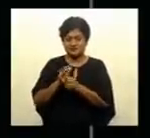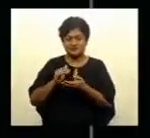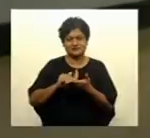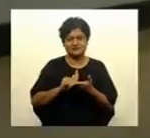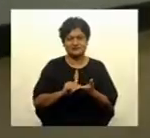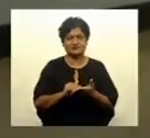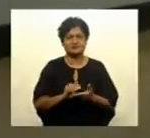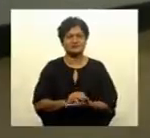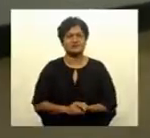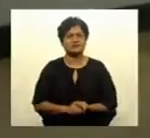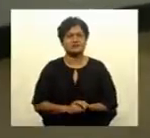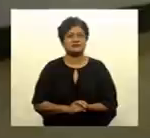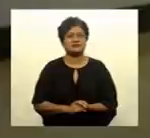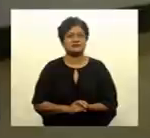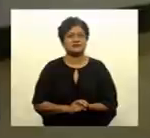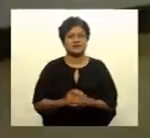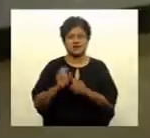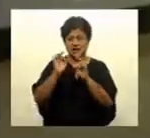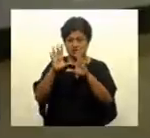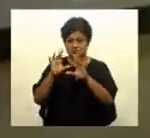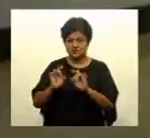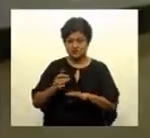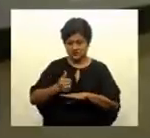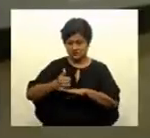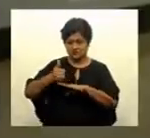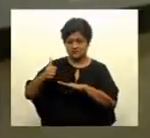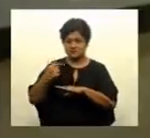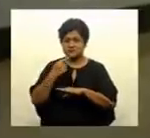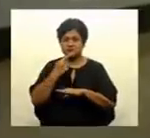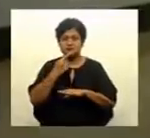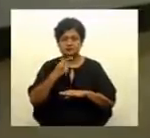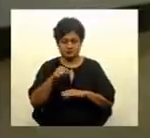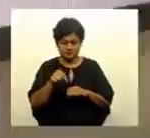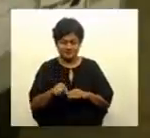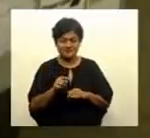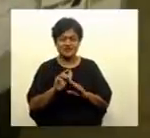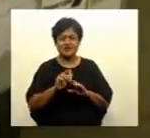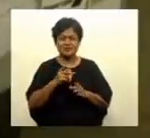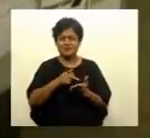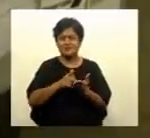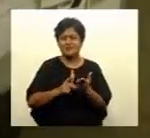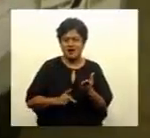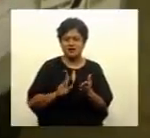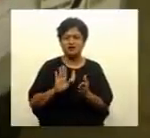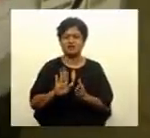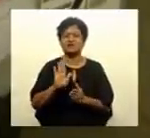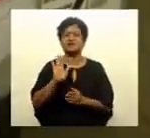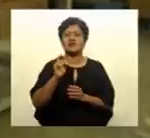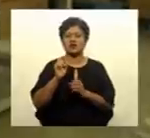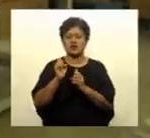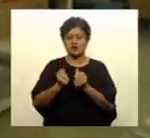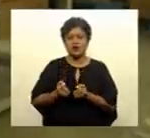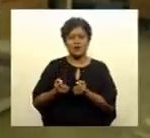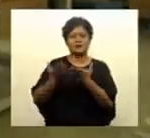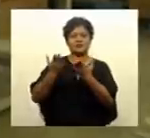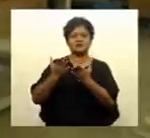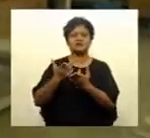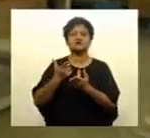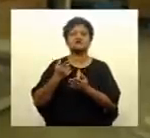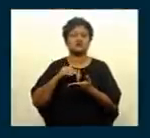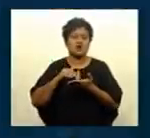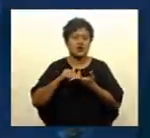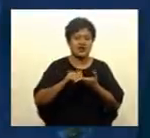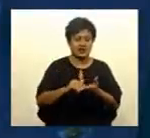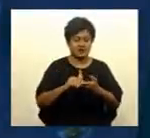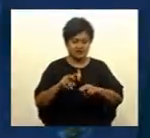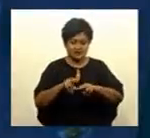reports. The Australian government says this is part of their continued commitment to stand with their Fijian Vulvale. We are